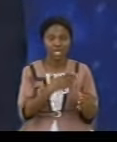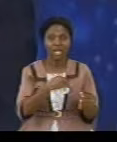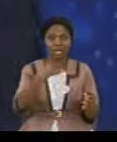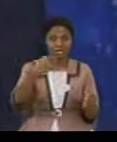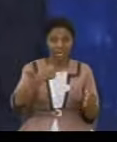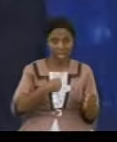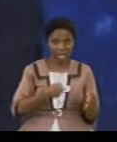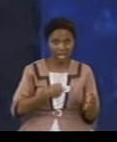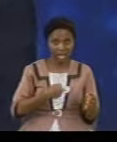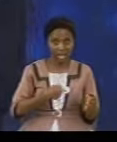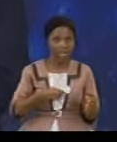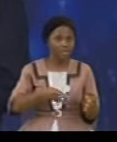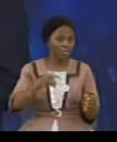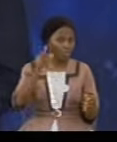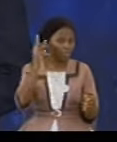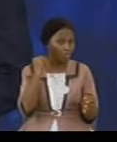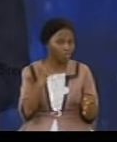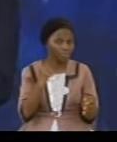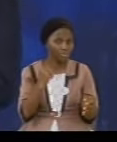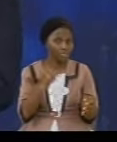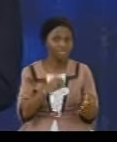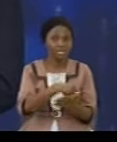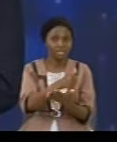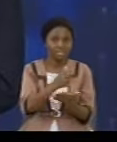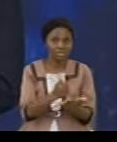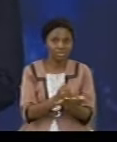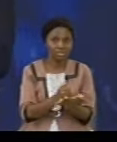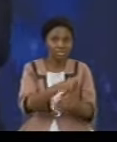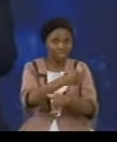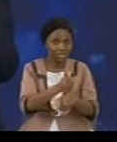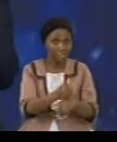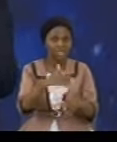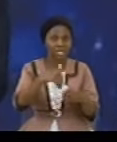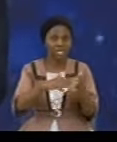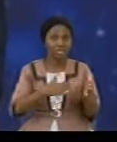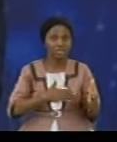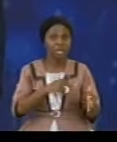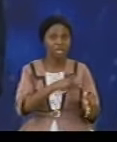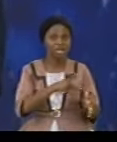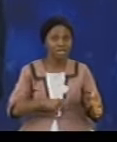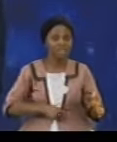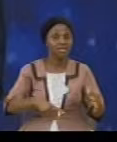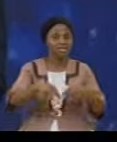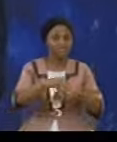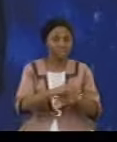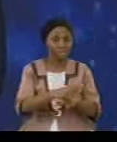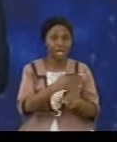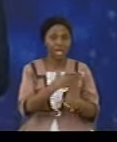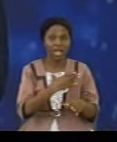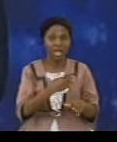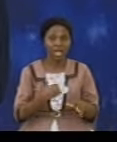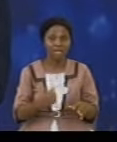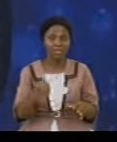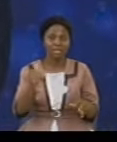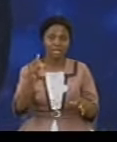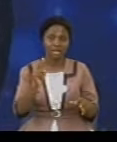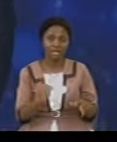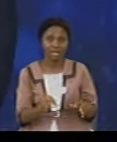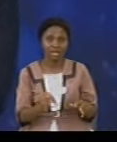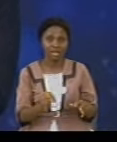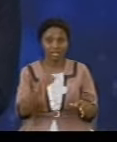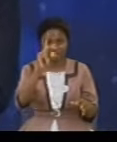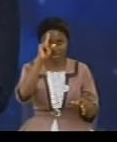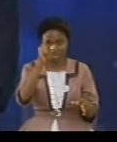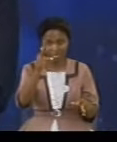was established in my kingdom, and excellent majesty was